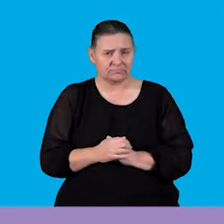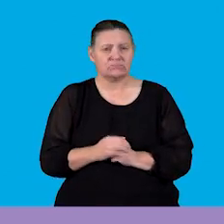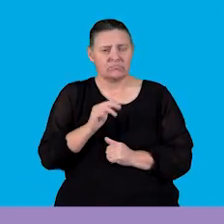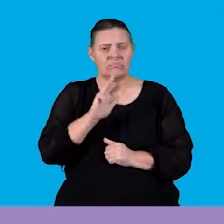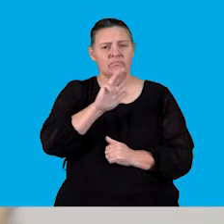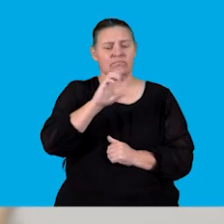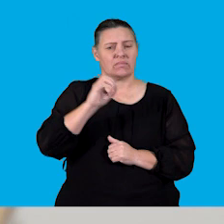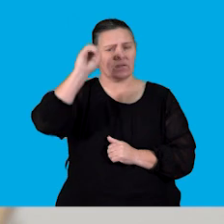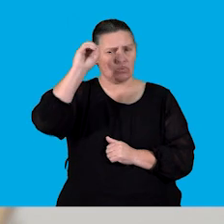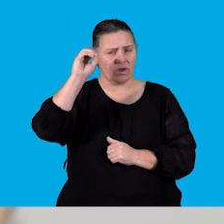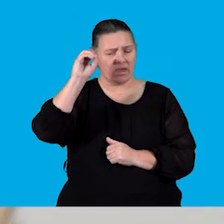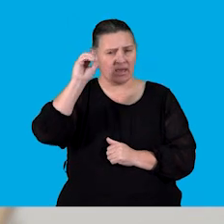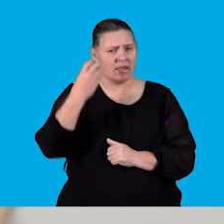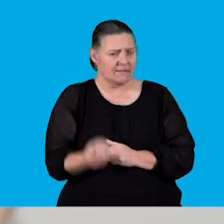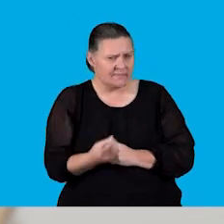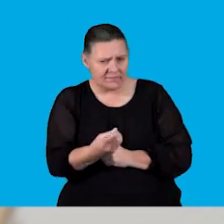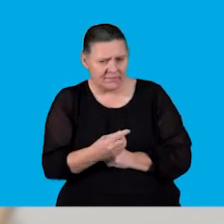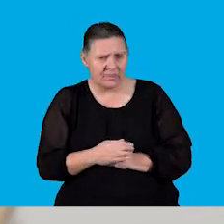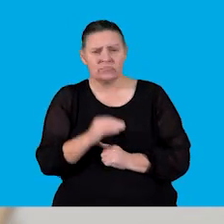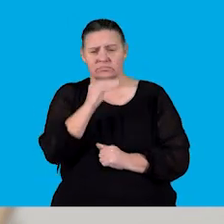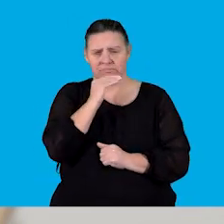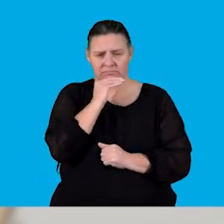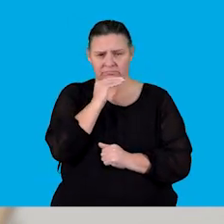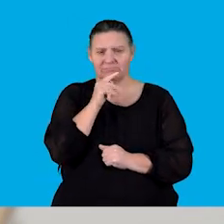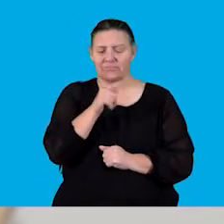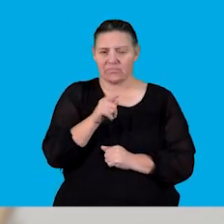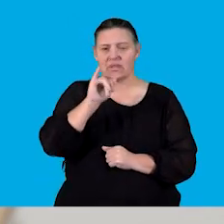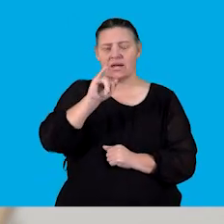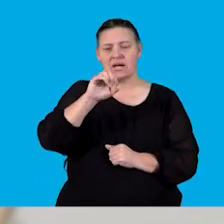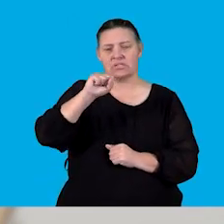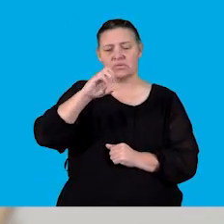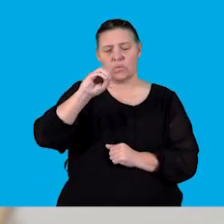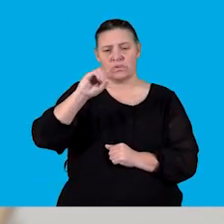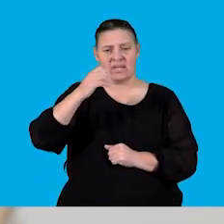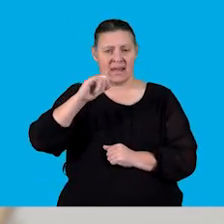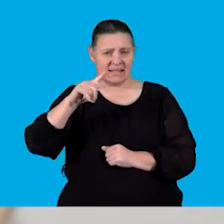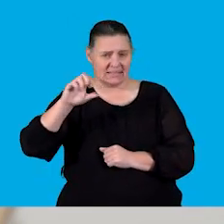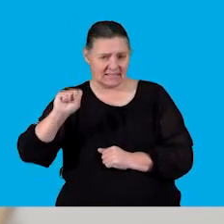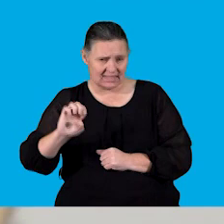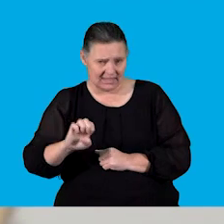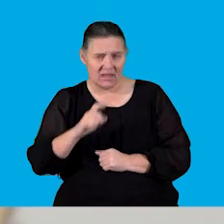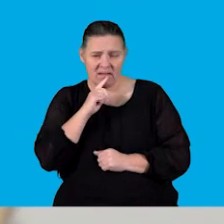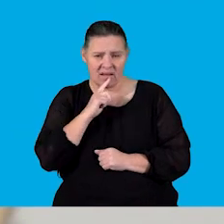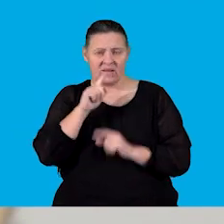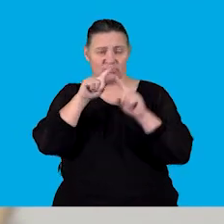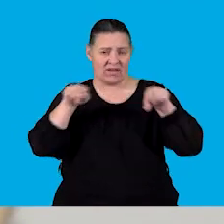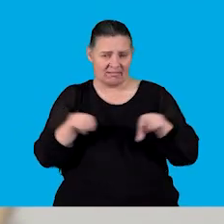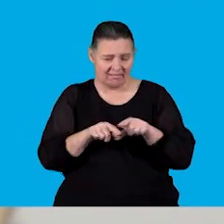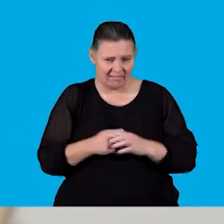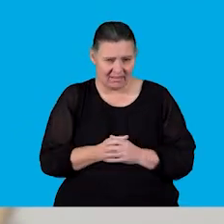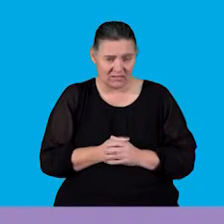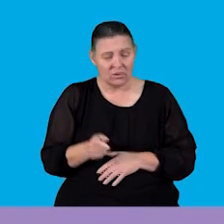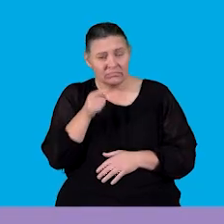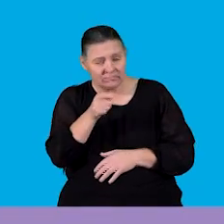and there is a 90 degree angle in that triangle, that means that this is an isosceles right angled